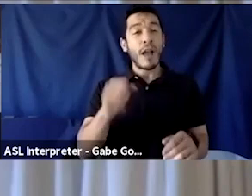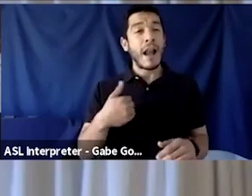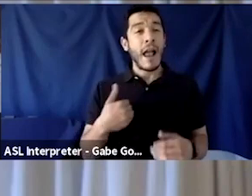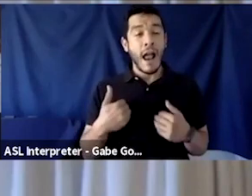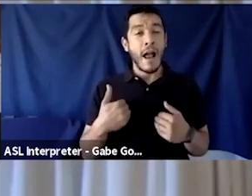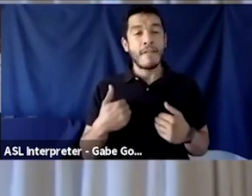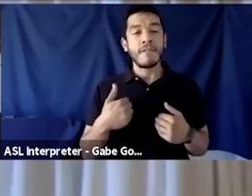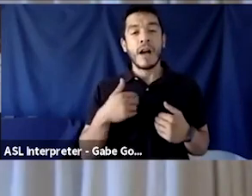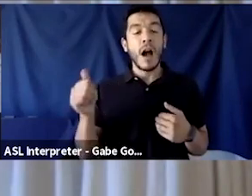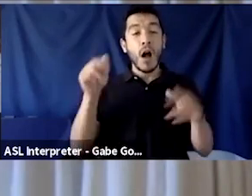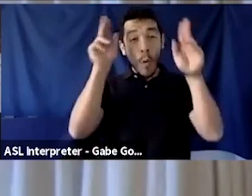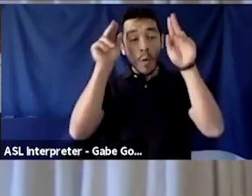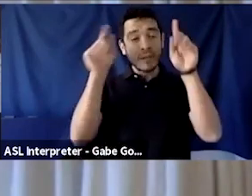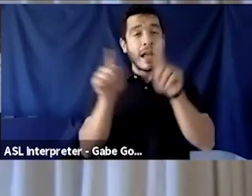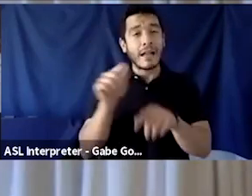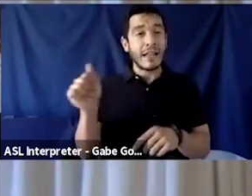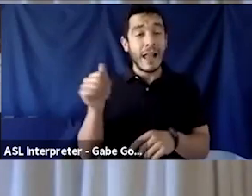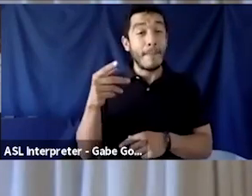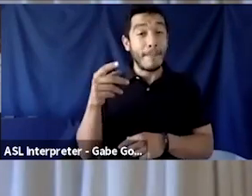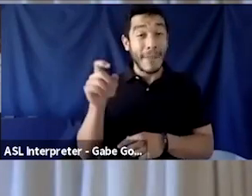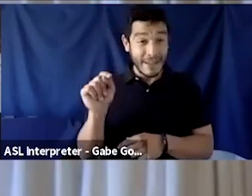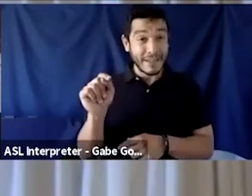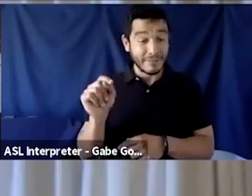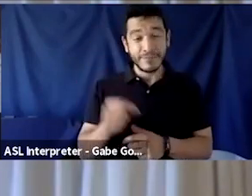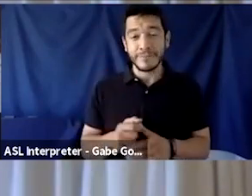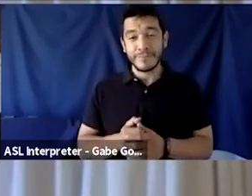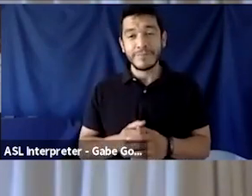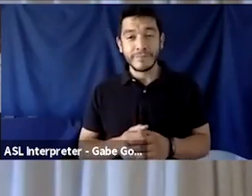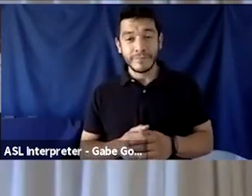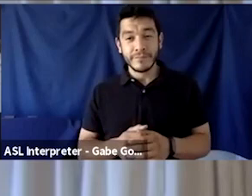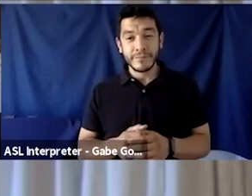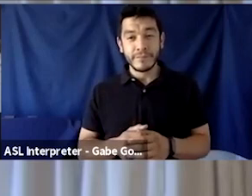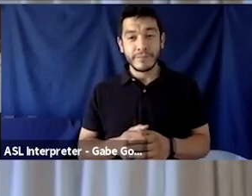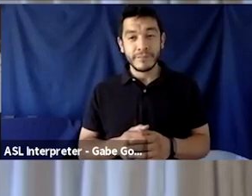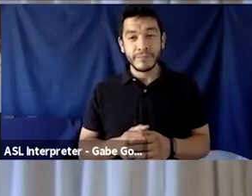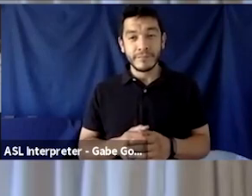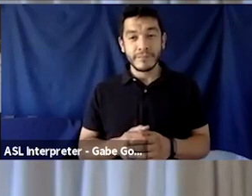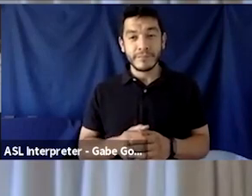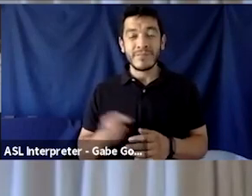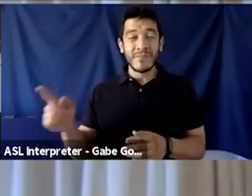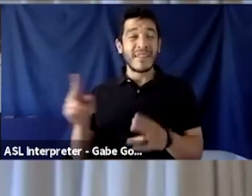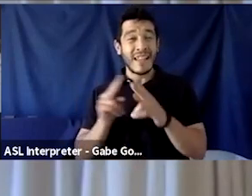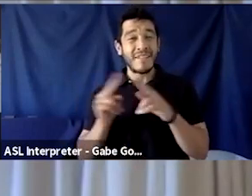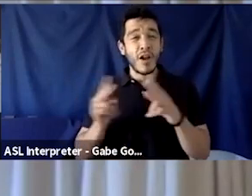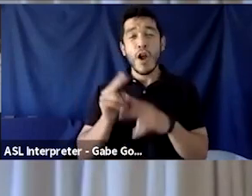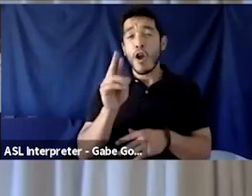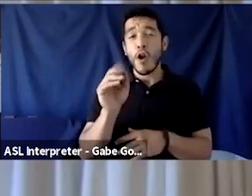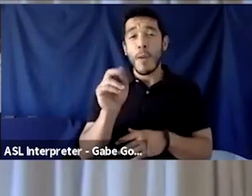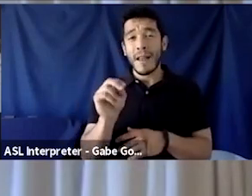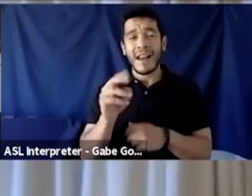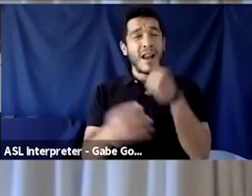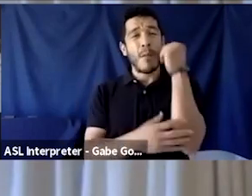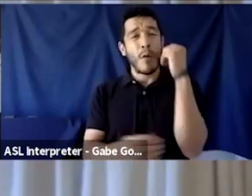And so it's not unusual to go and, it's very urban, impoverished areas where you see